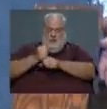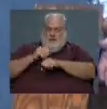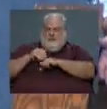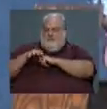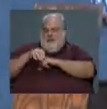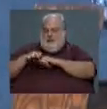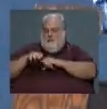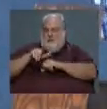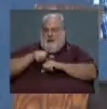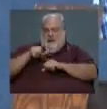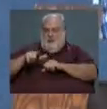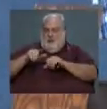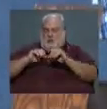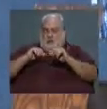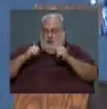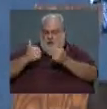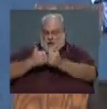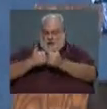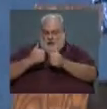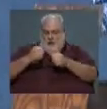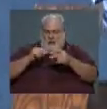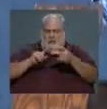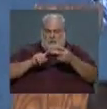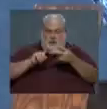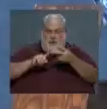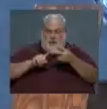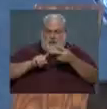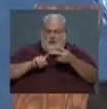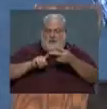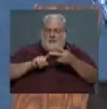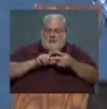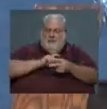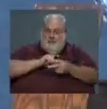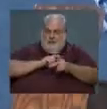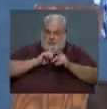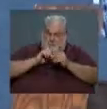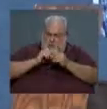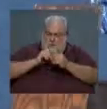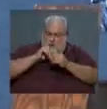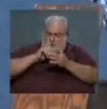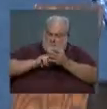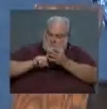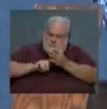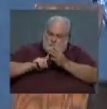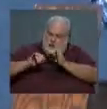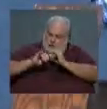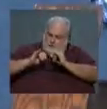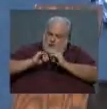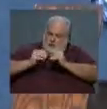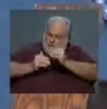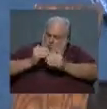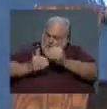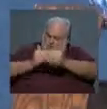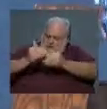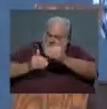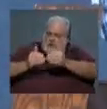Landlord Association, as well as, you know, our vetting process, and there's our security,